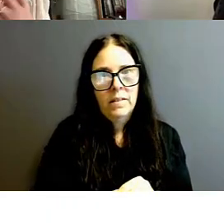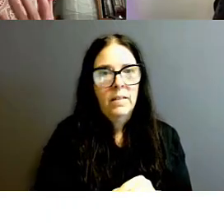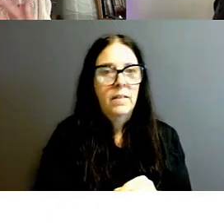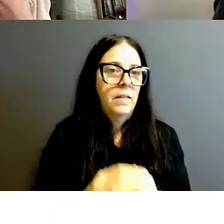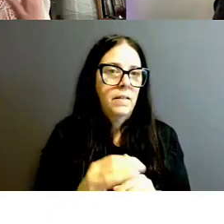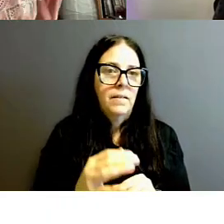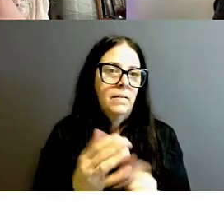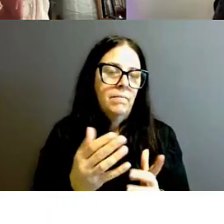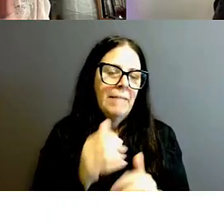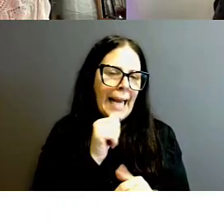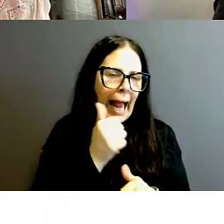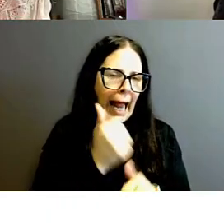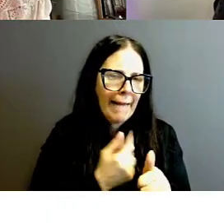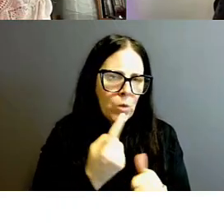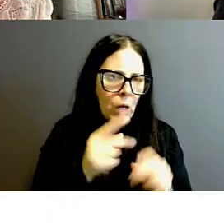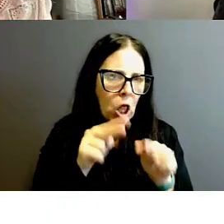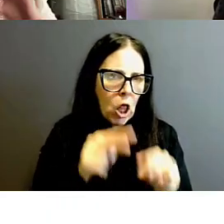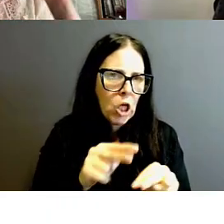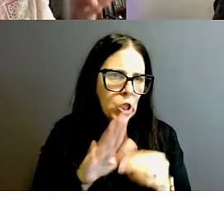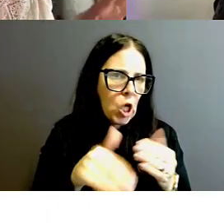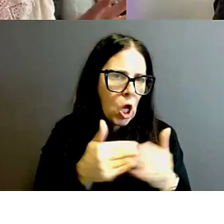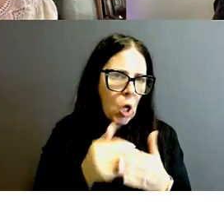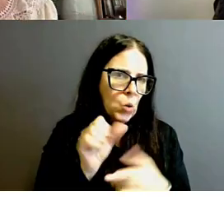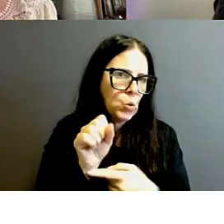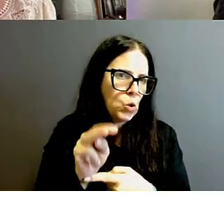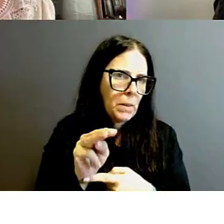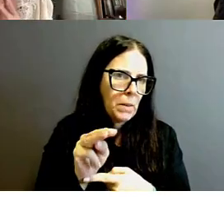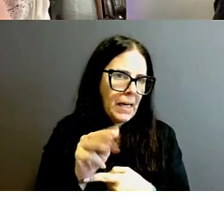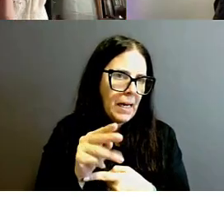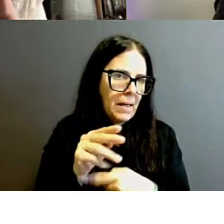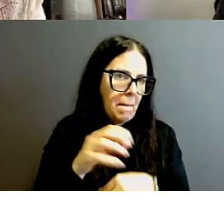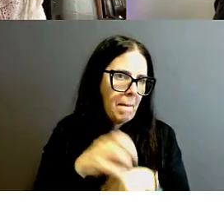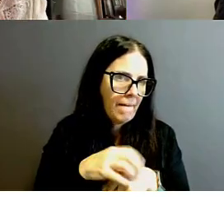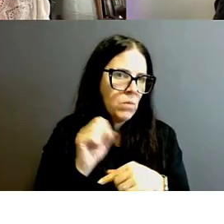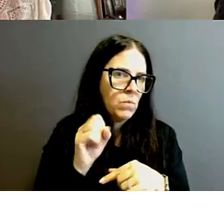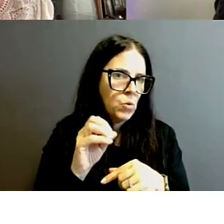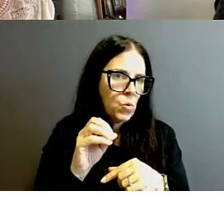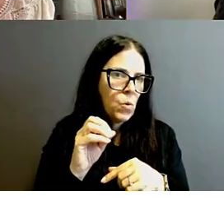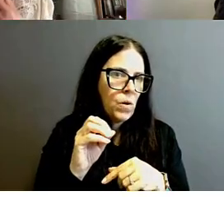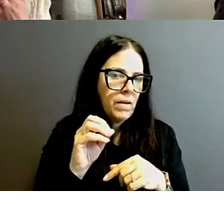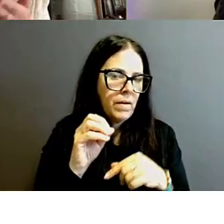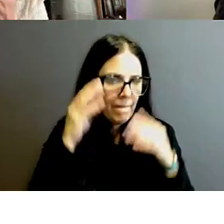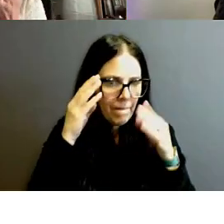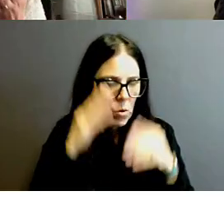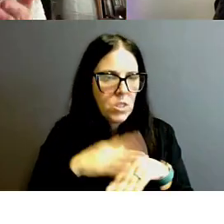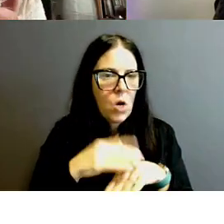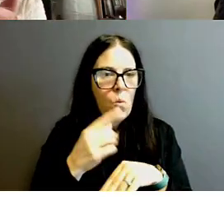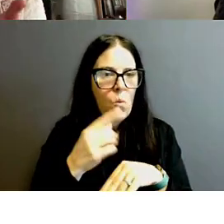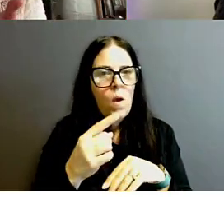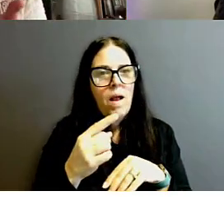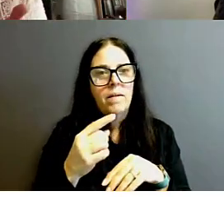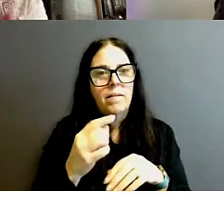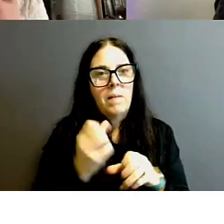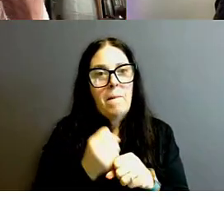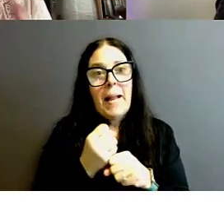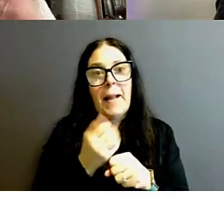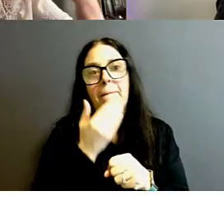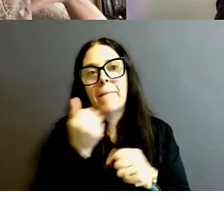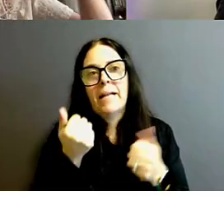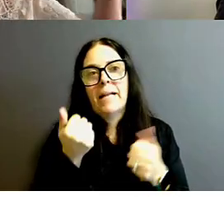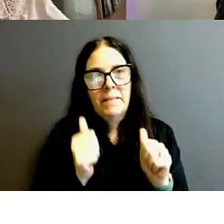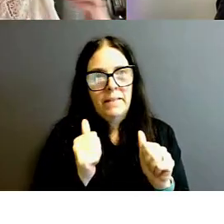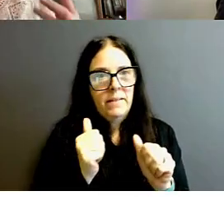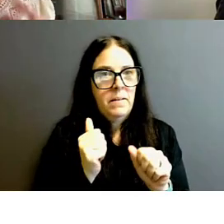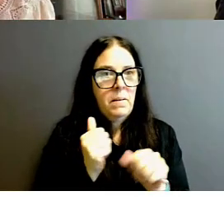not everybody checks all of those social media platforms. So picking or focusing on one first sometimes may be the best method to make sure